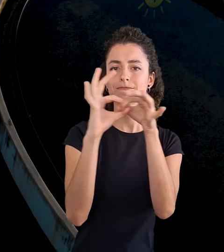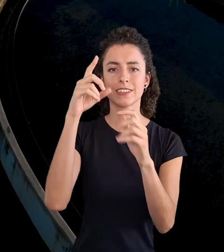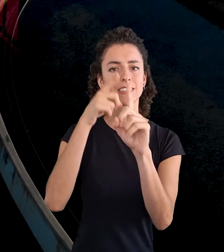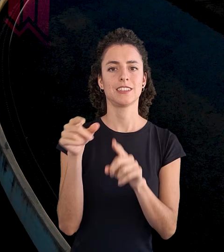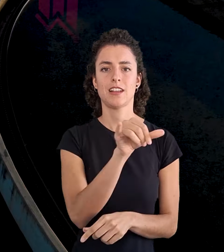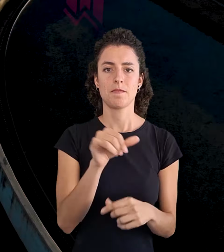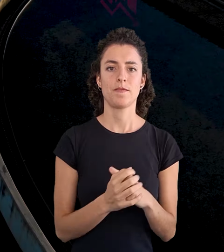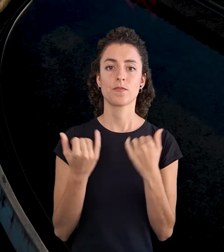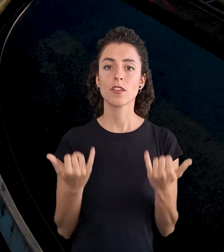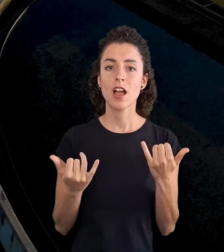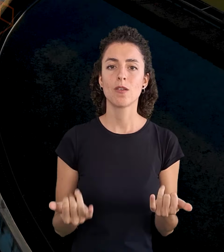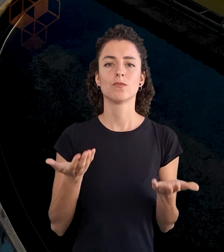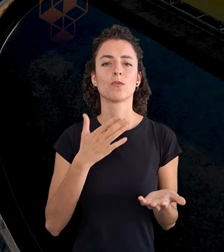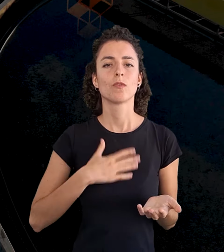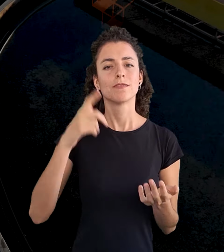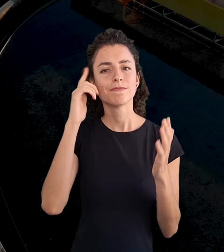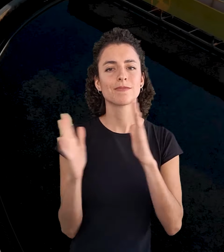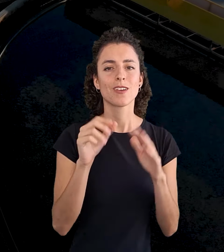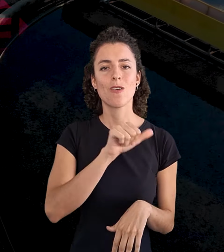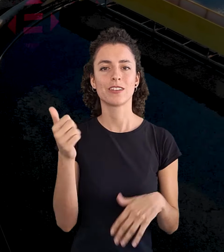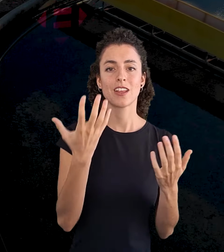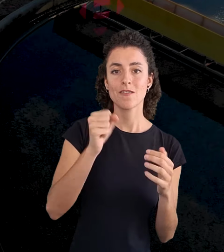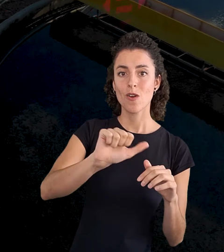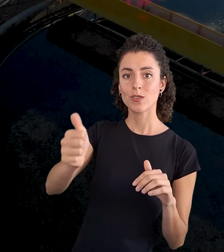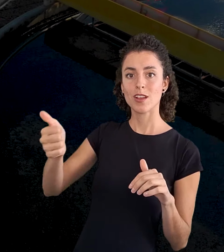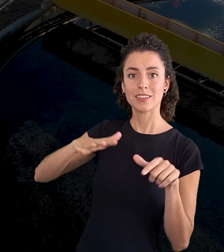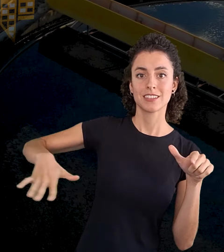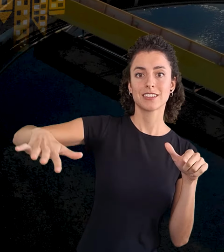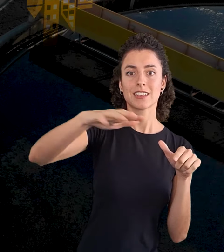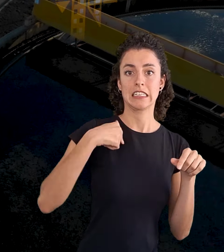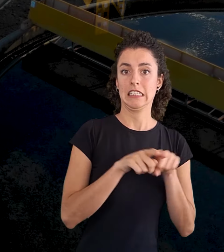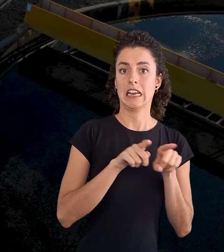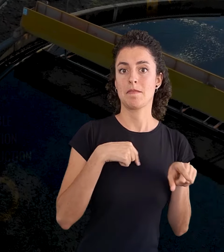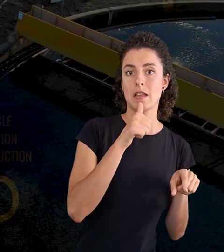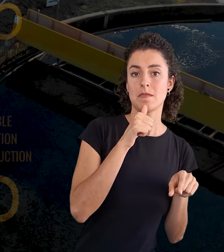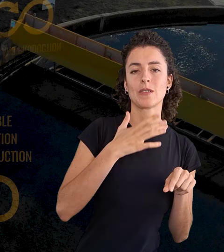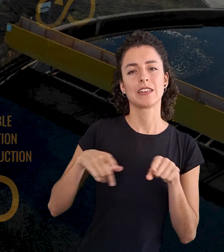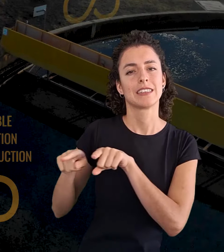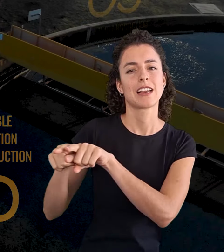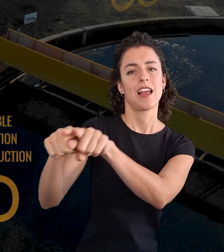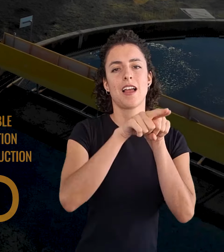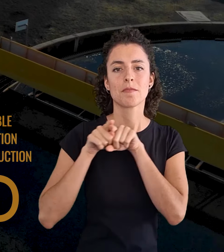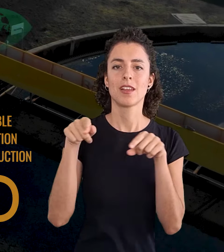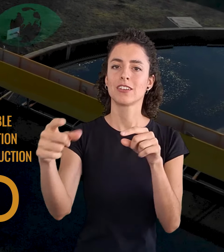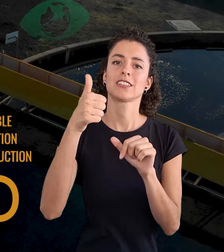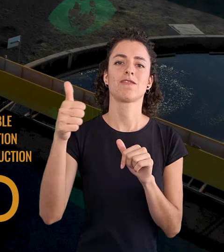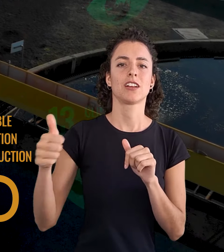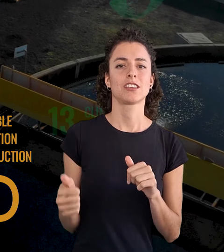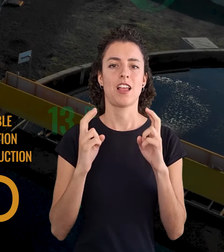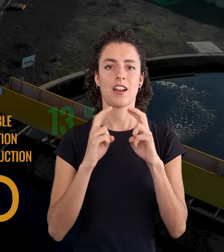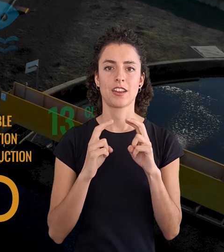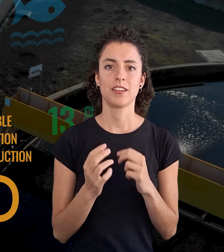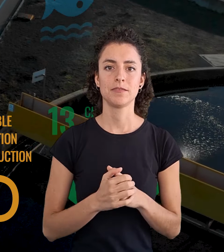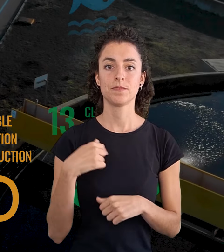the company into a self-sufficient future, serving to bolster our facilities' resiliency as well as our cities